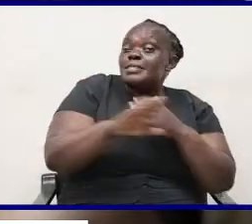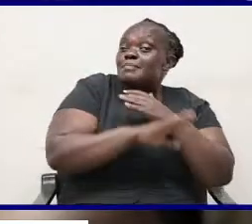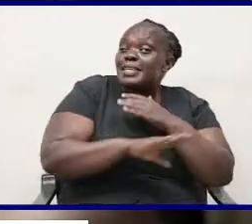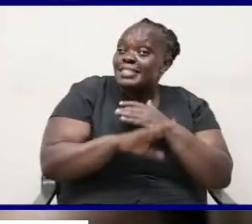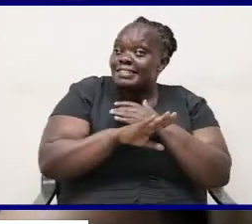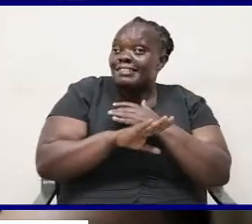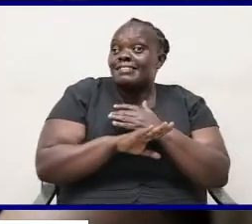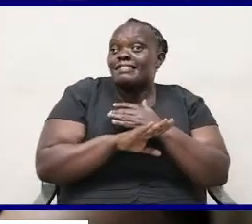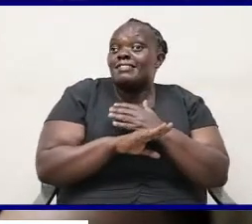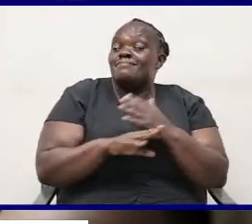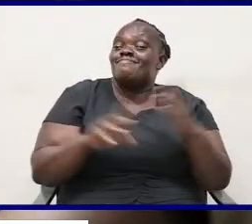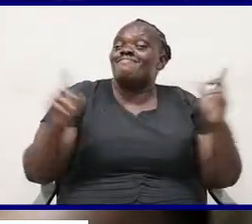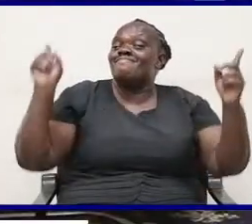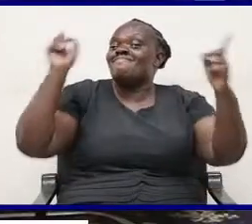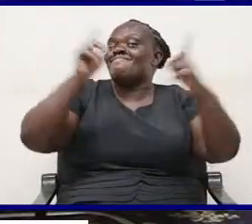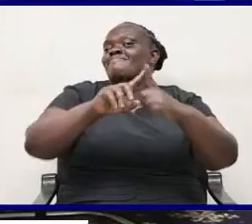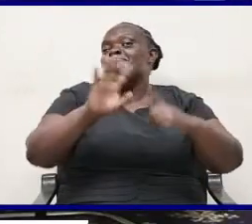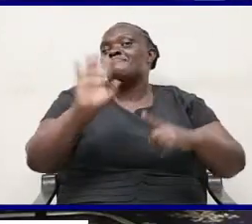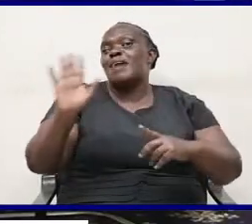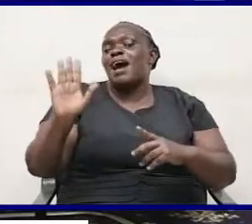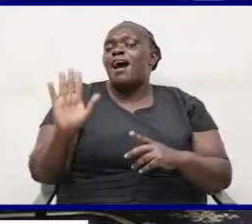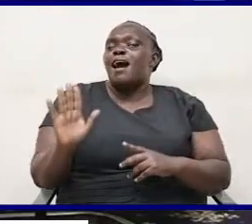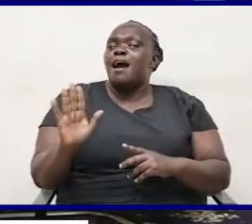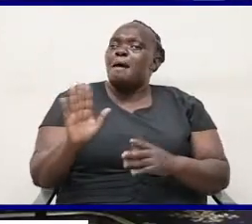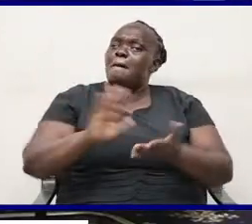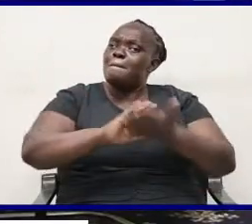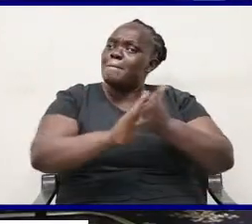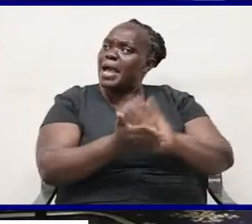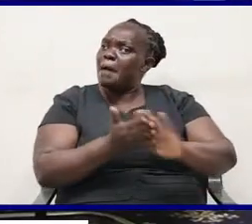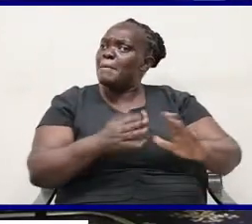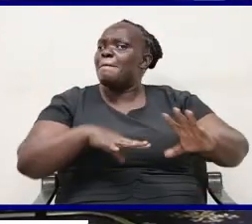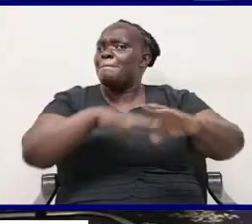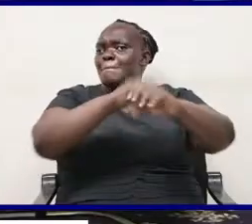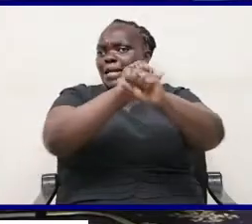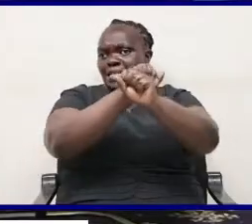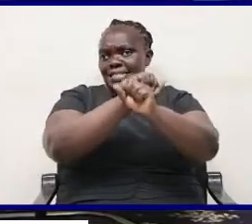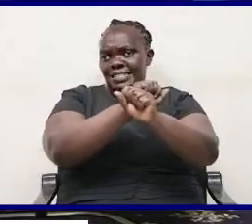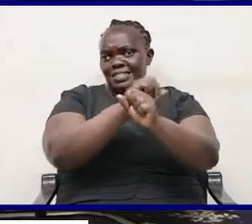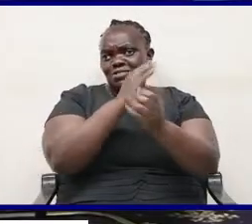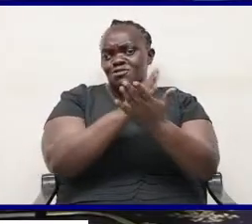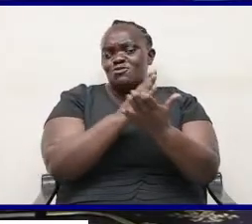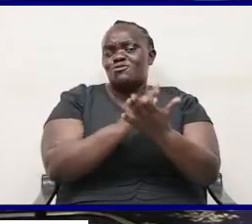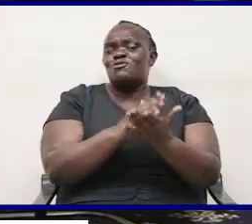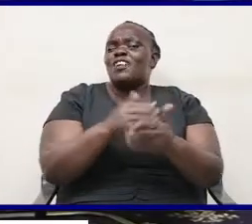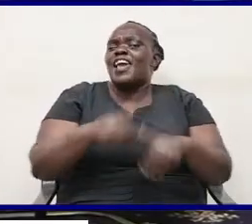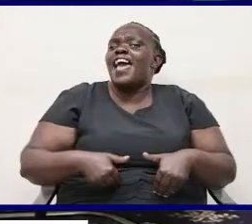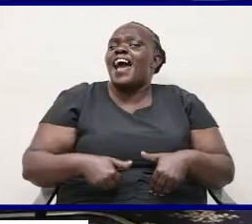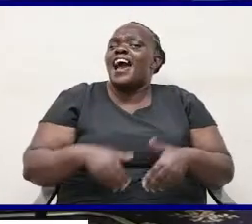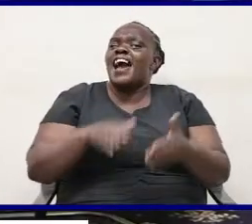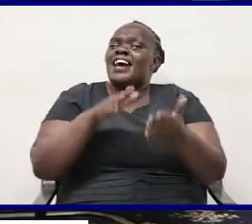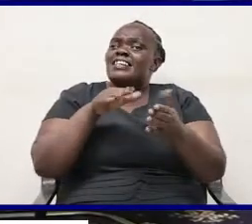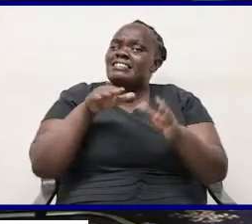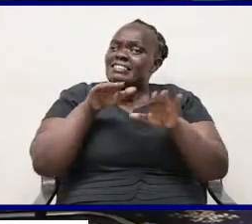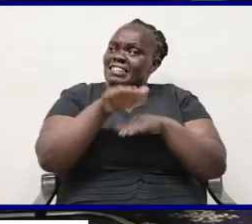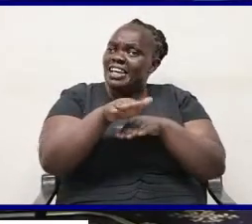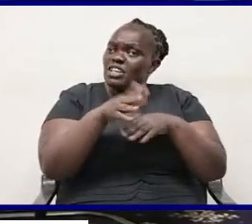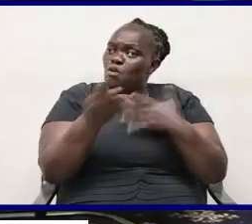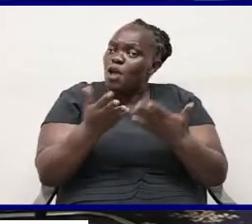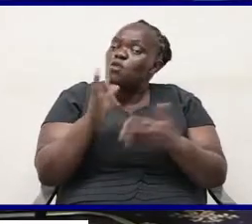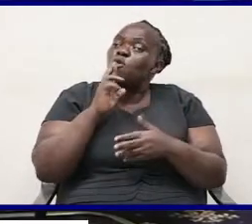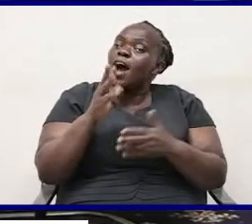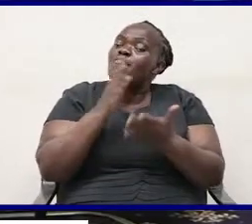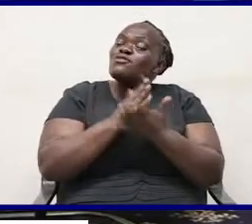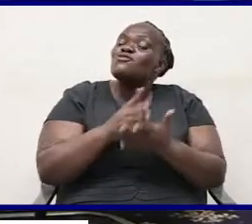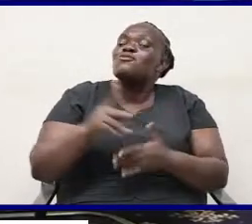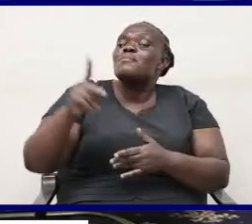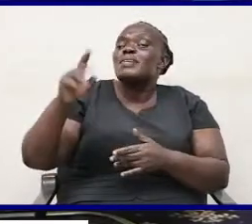basic ambition of becoming president at a younger stage and where you are today, you are